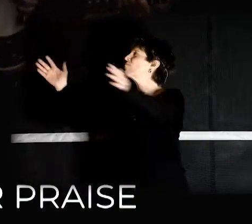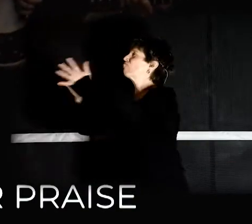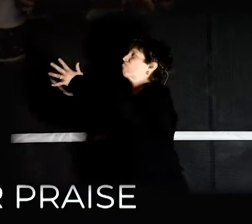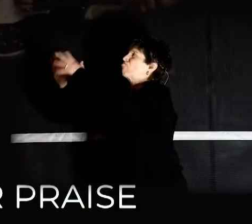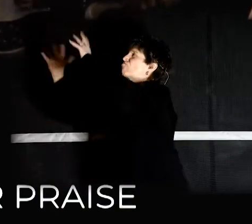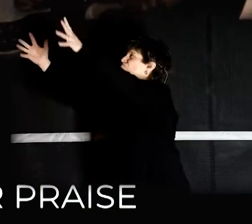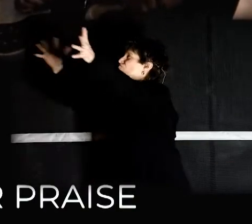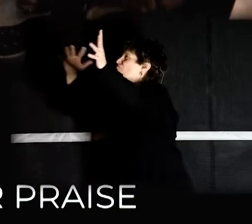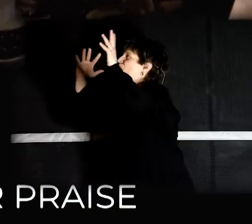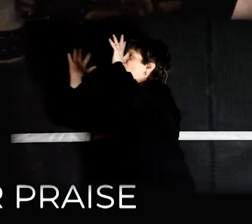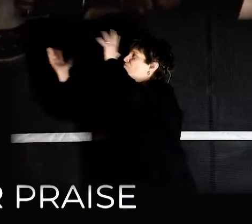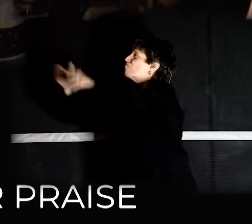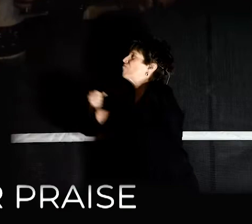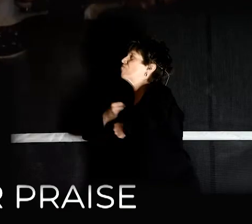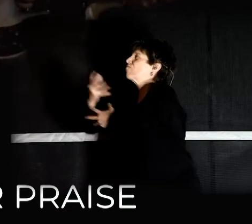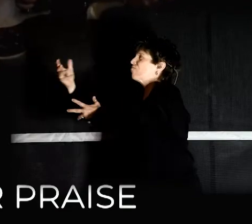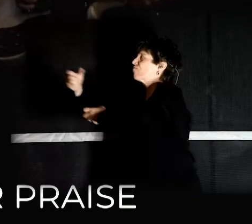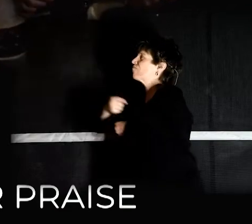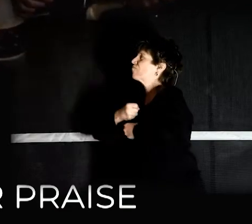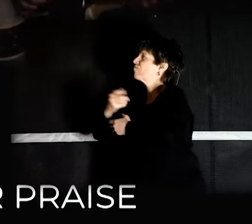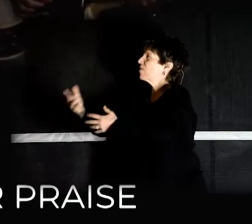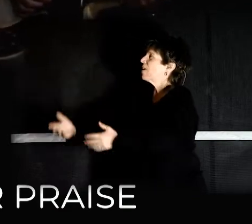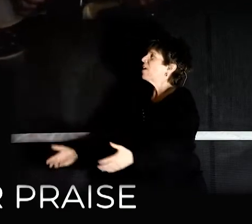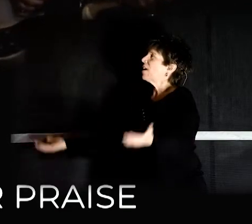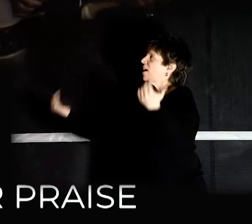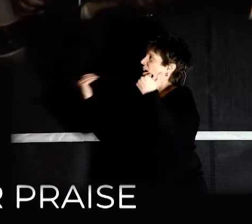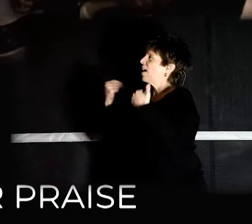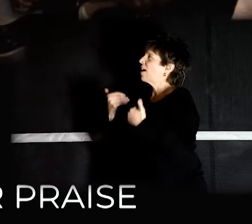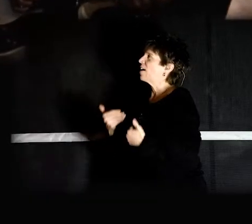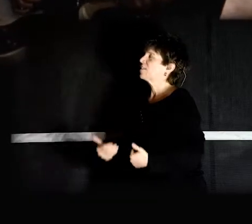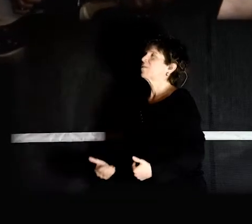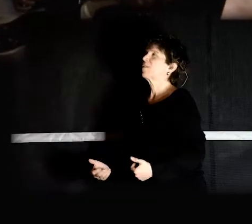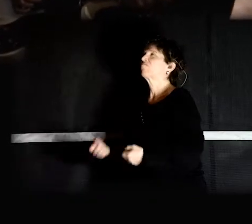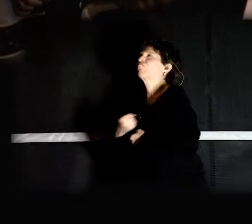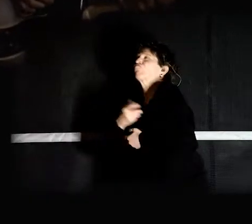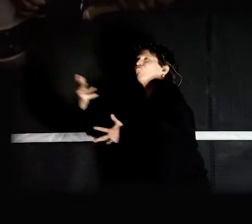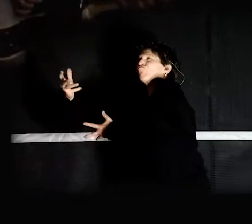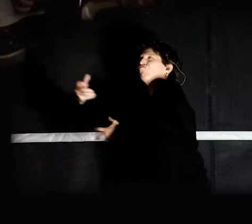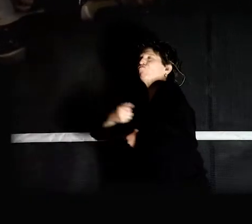And all the earth will shout your praise.